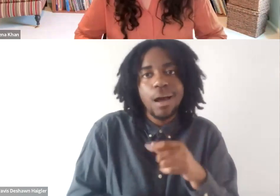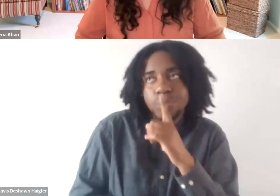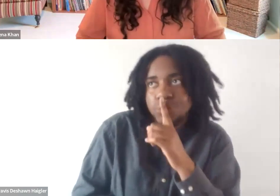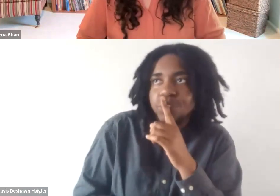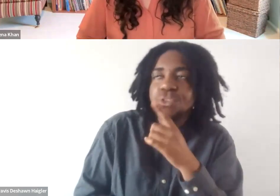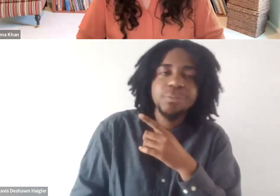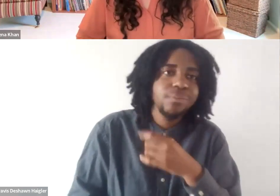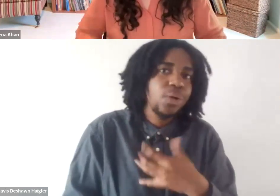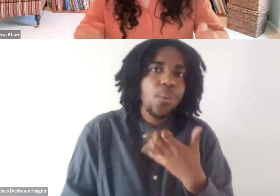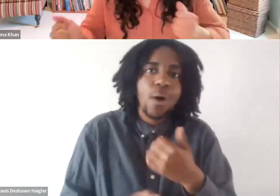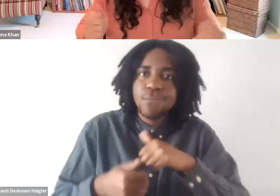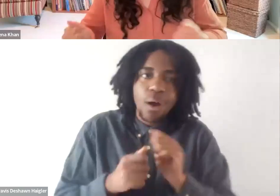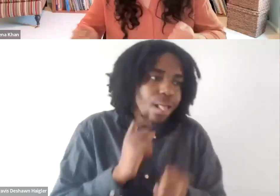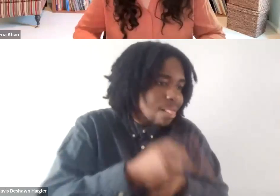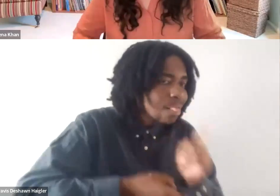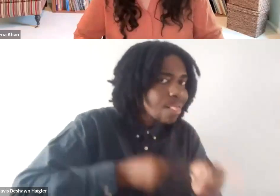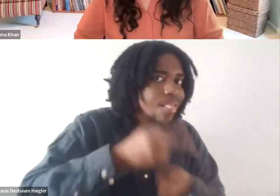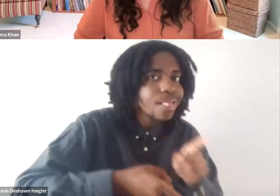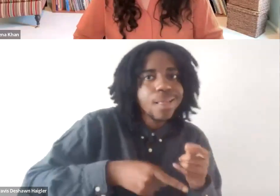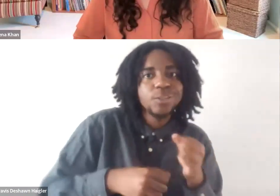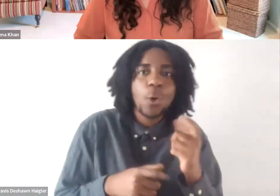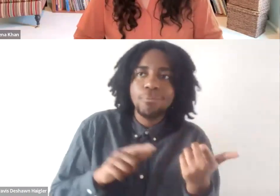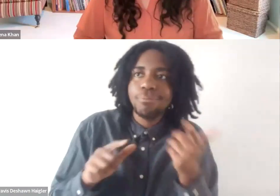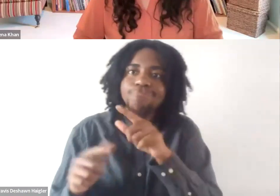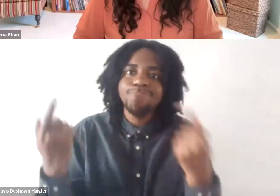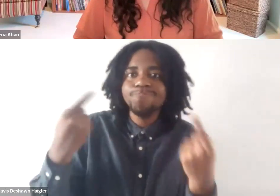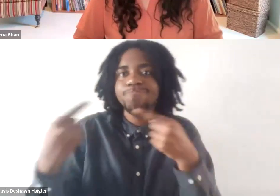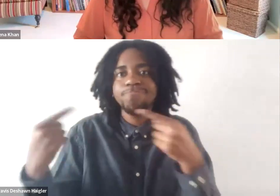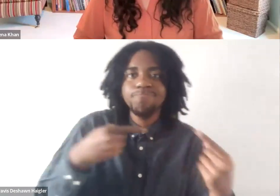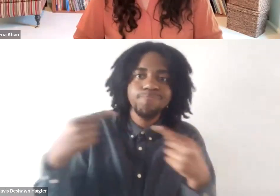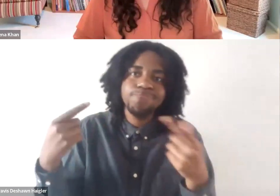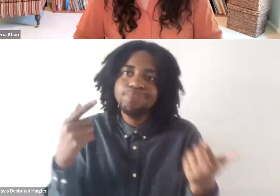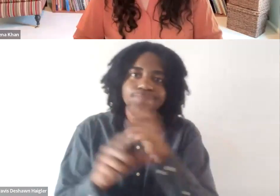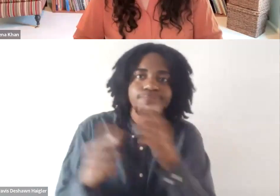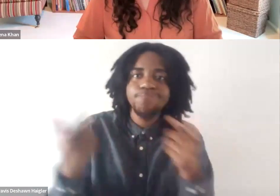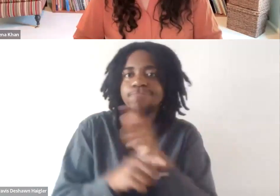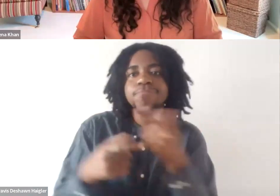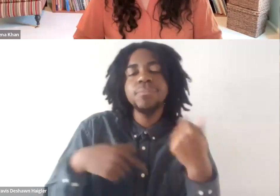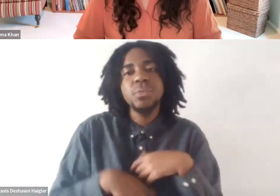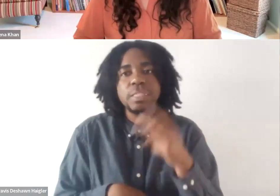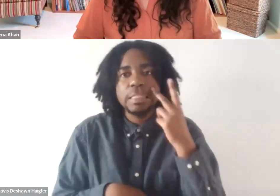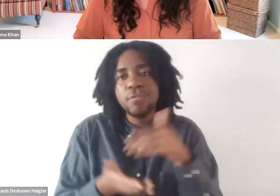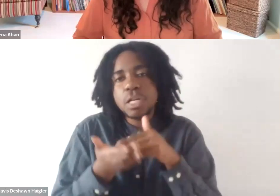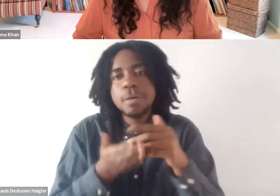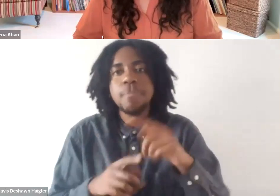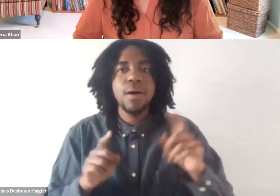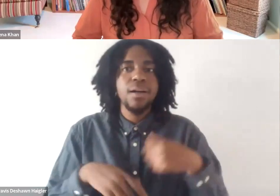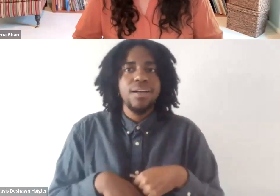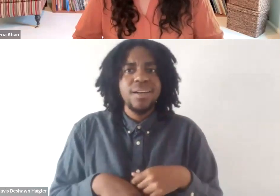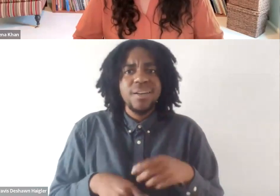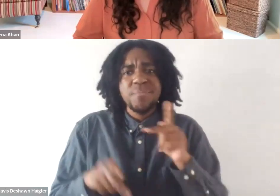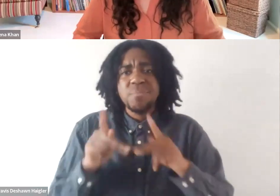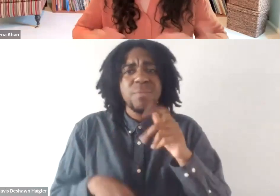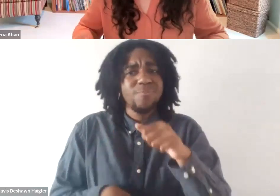told to sit down. So it is this little bit of a tug of war that we see a lot of times. But, people love having the